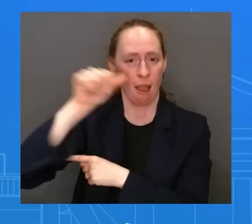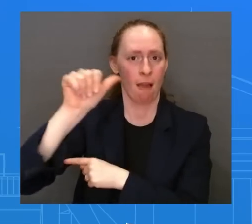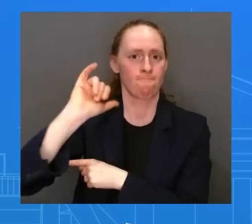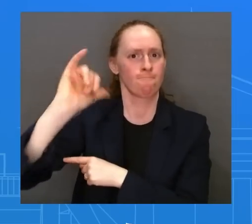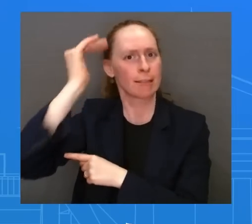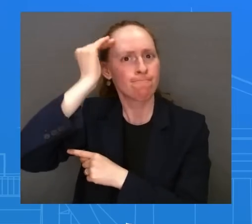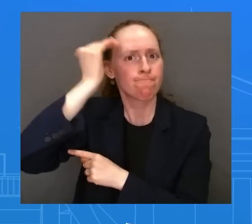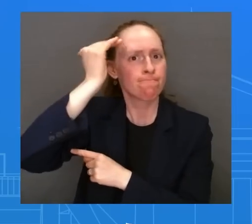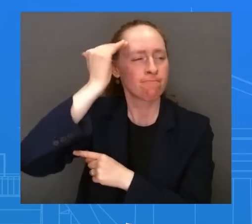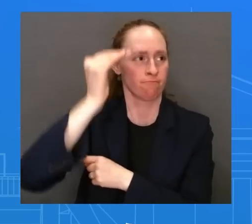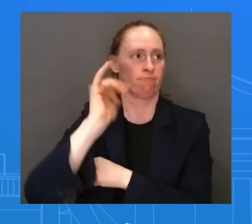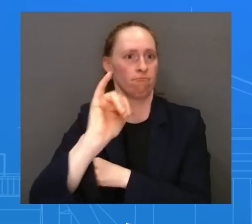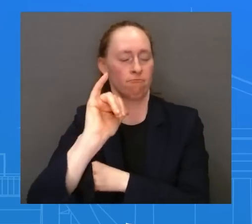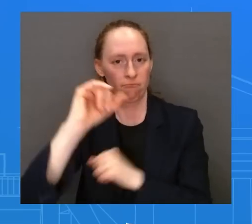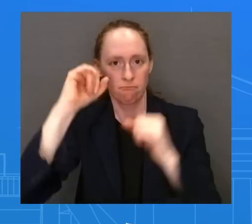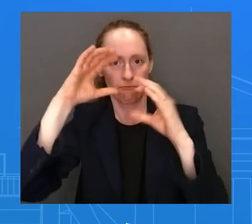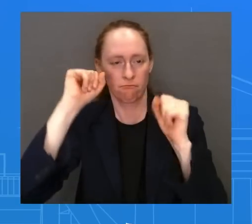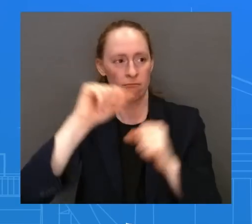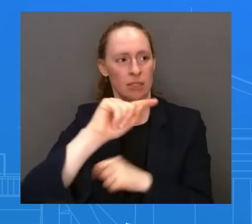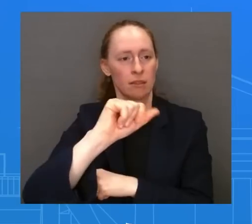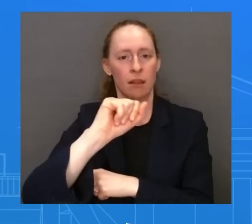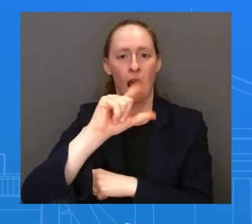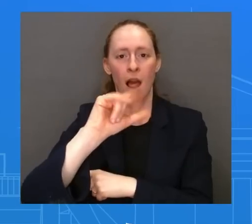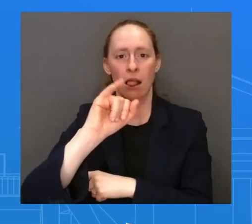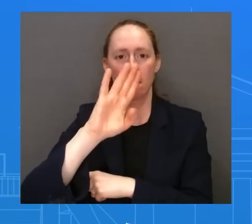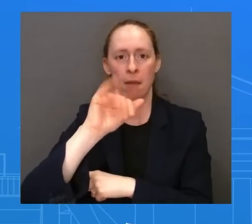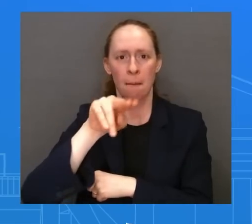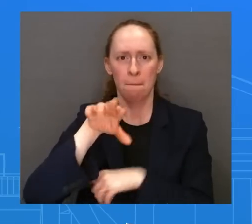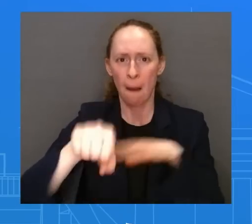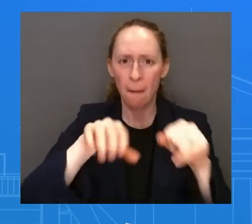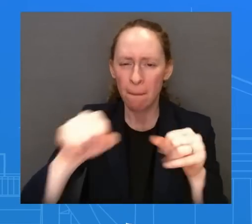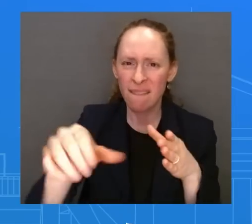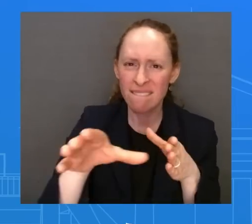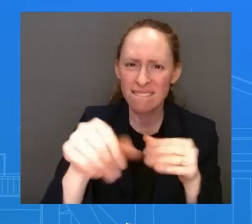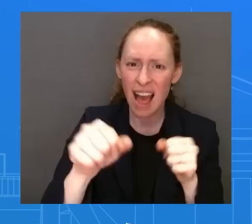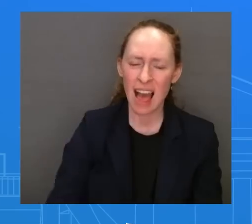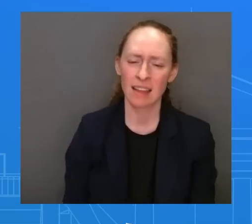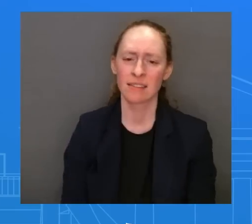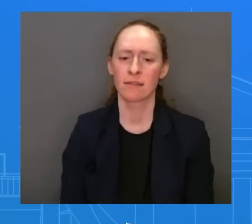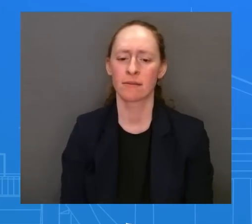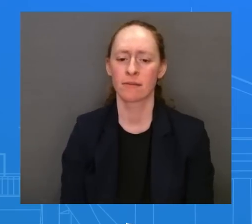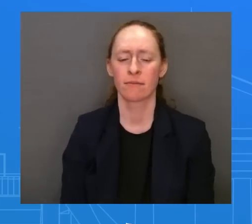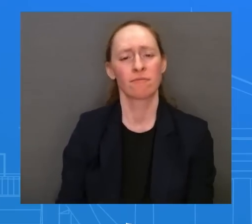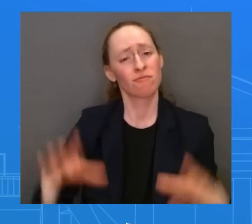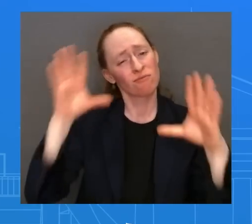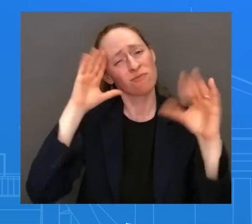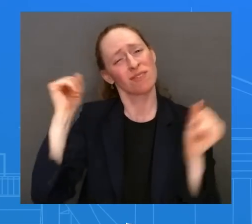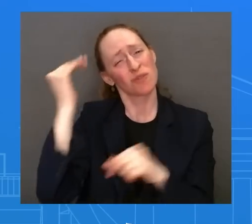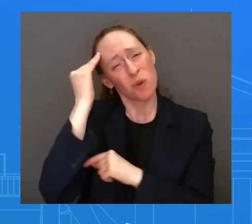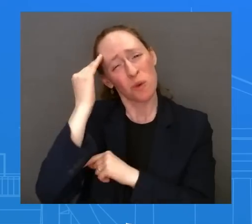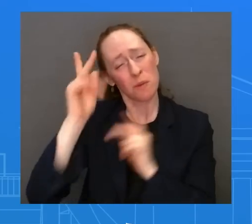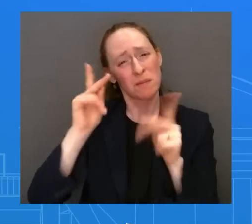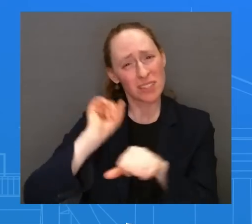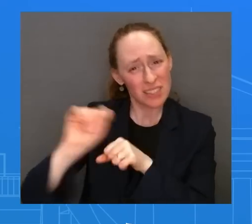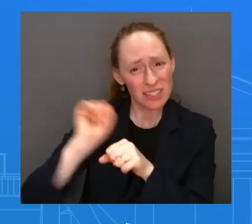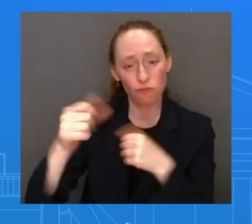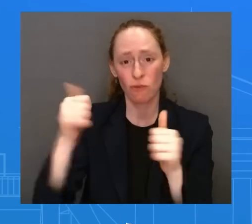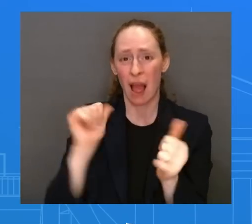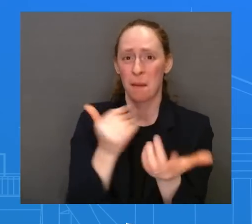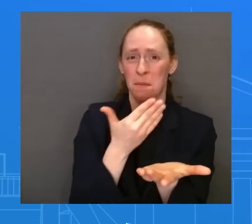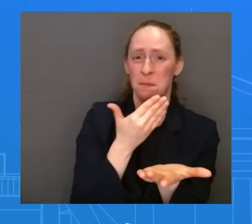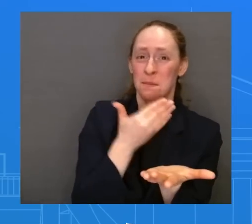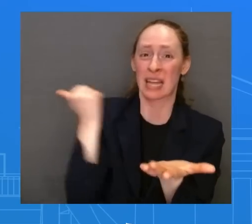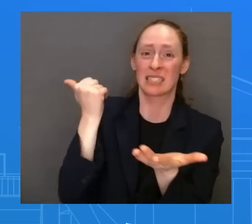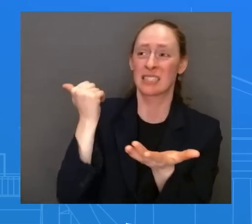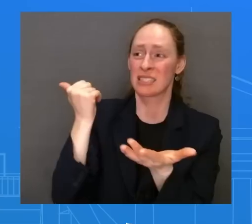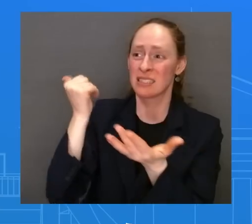administration to to try to give him the best information that they can but it didn't stop from